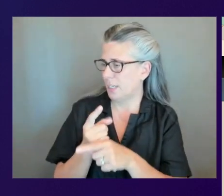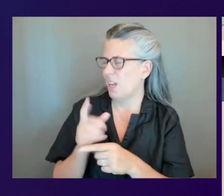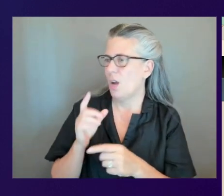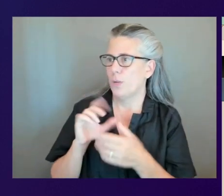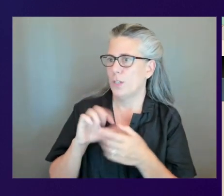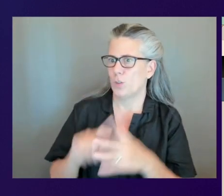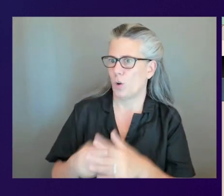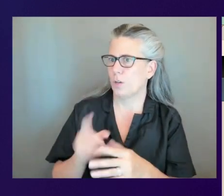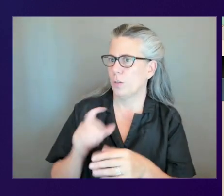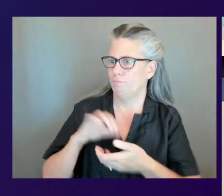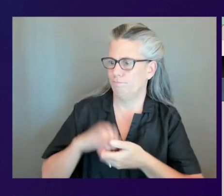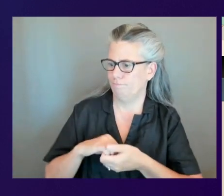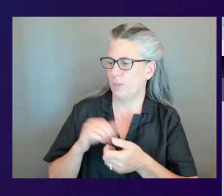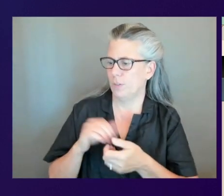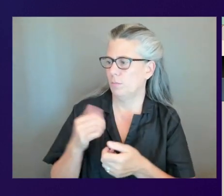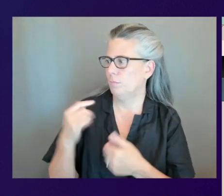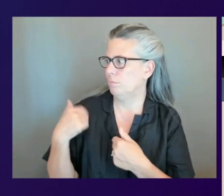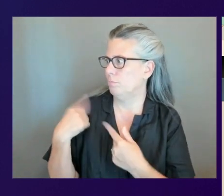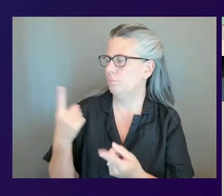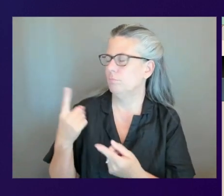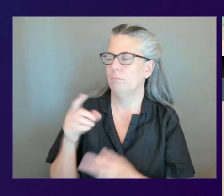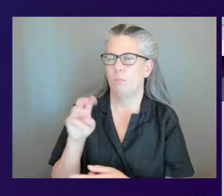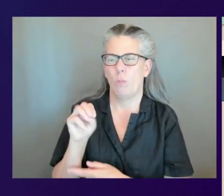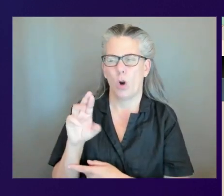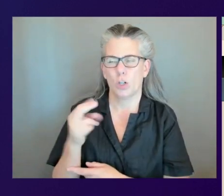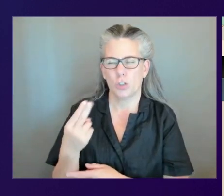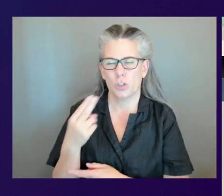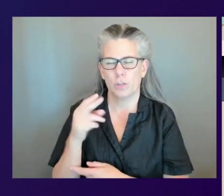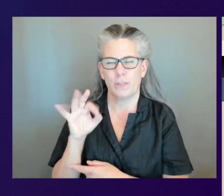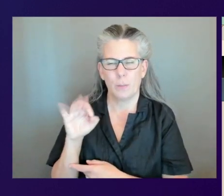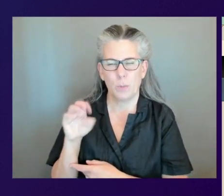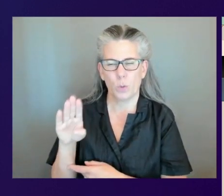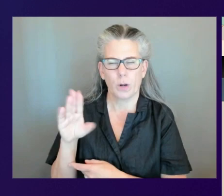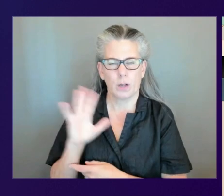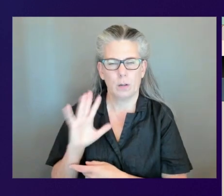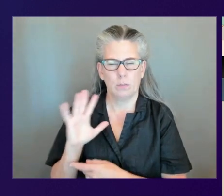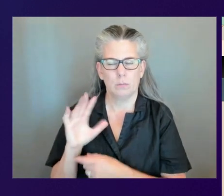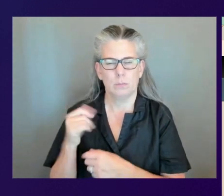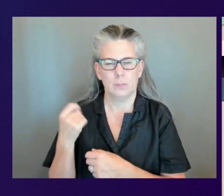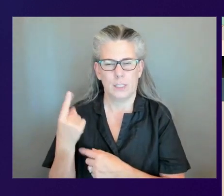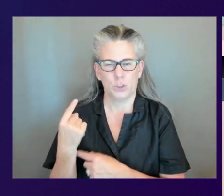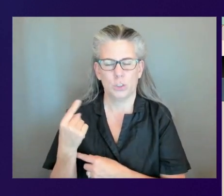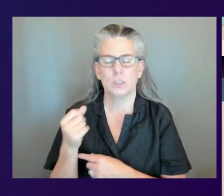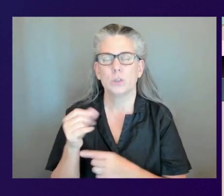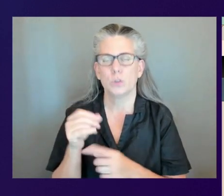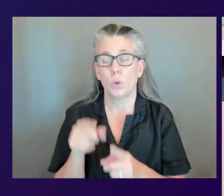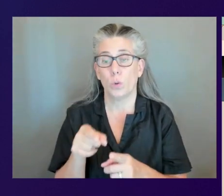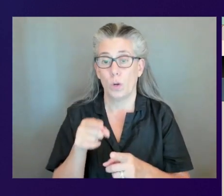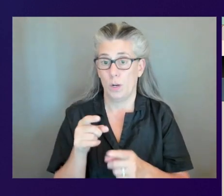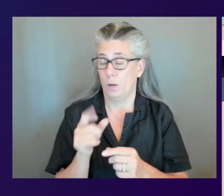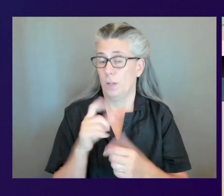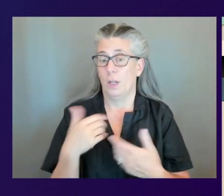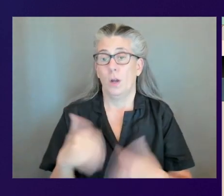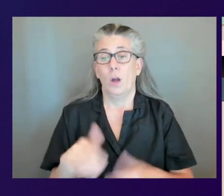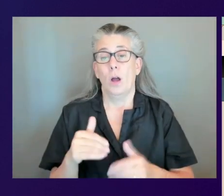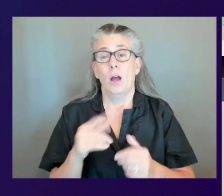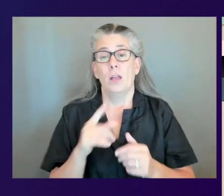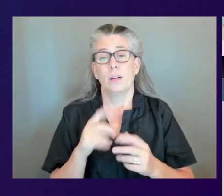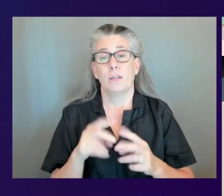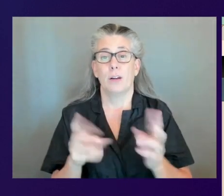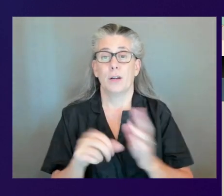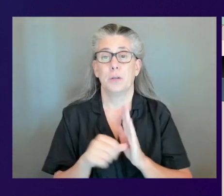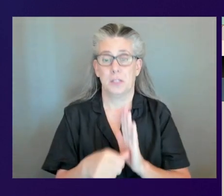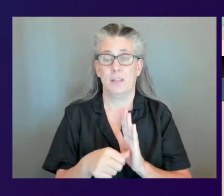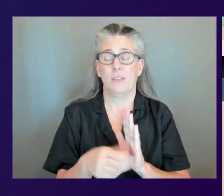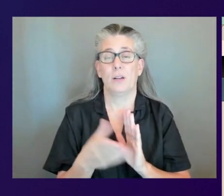Okay. And it's been such an awesome partnership because they really, I think, stick out in a few ways, which is why I wanted to show them today.